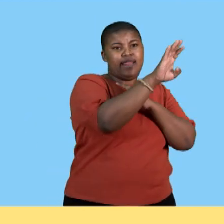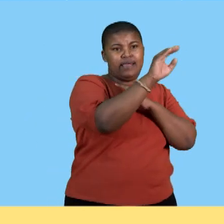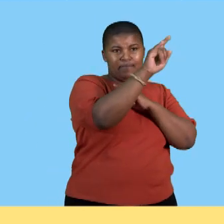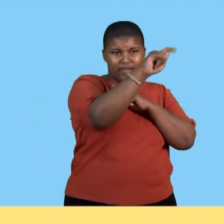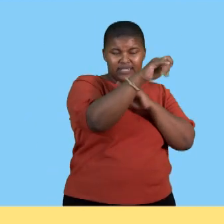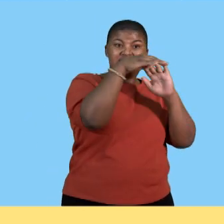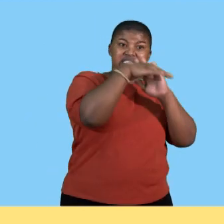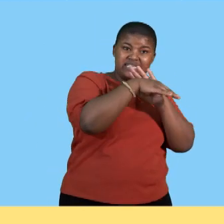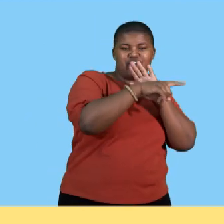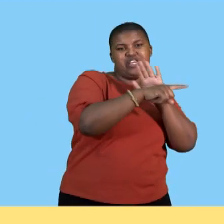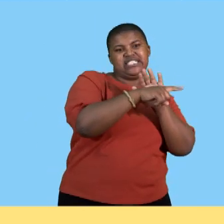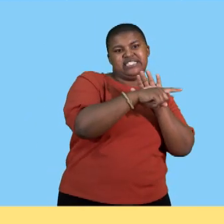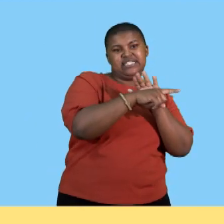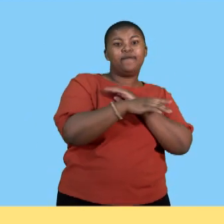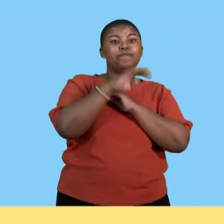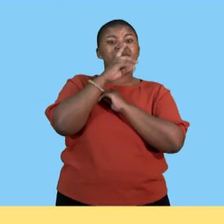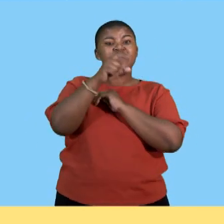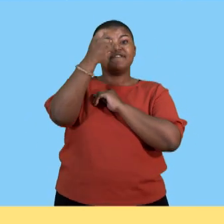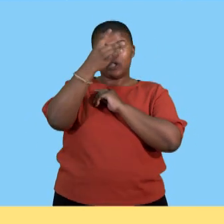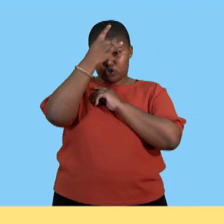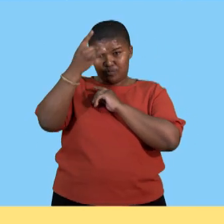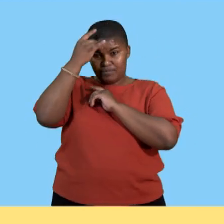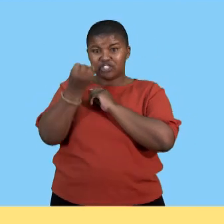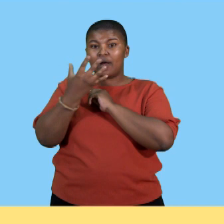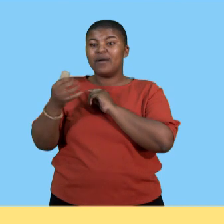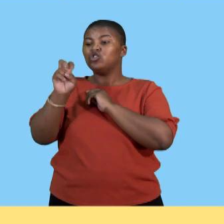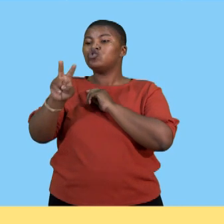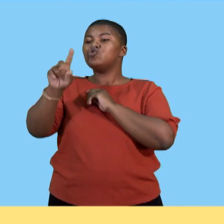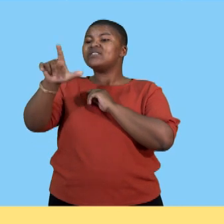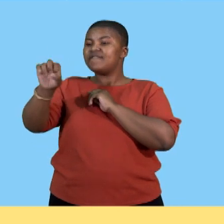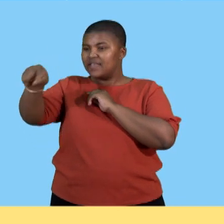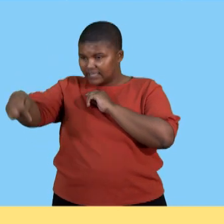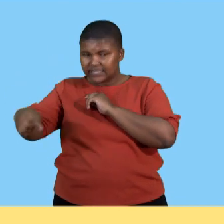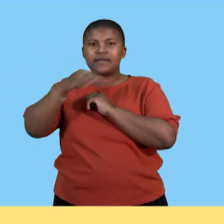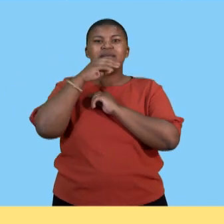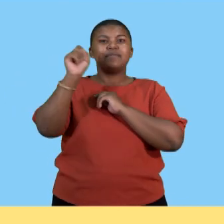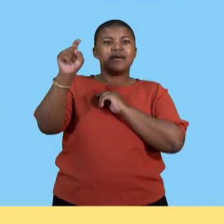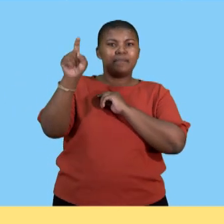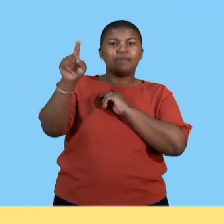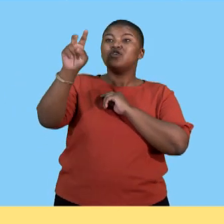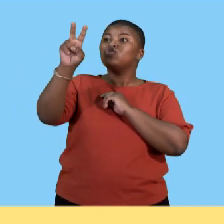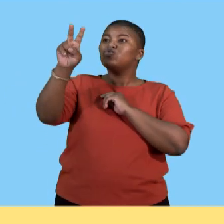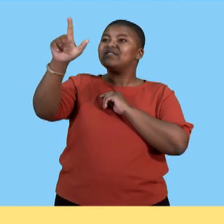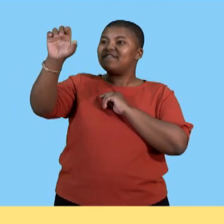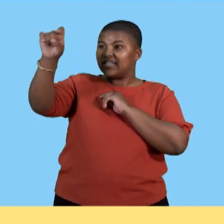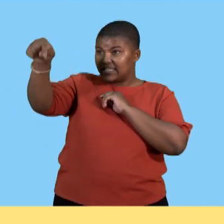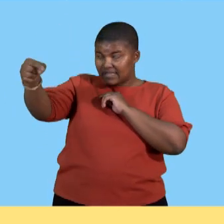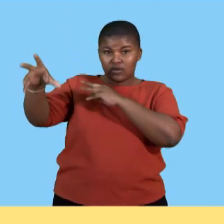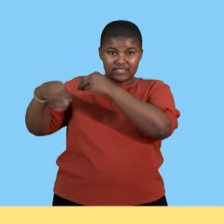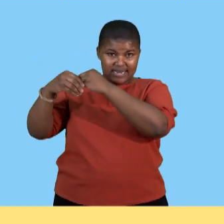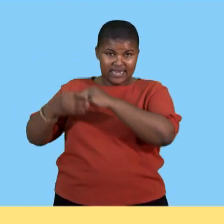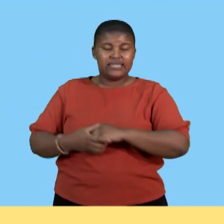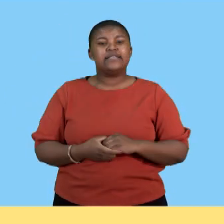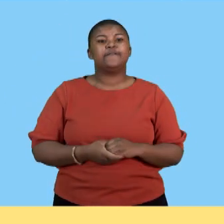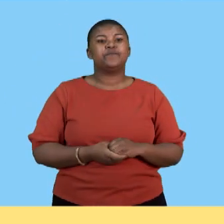And then we'll come and we say the balance on the 1st of March is 270. So the balance brought down here becomes 270,000.